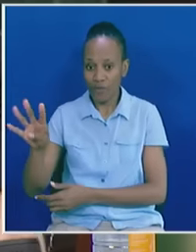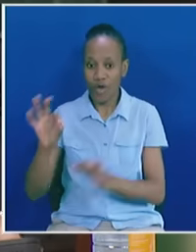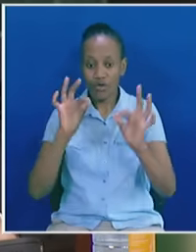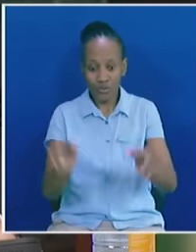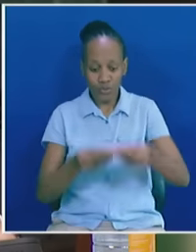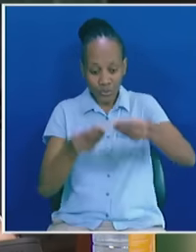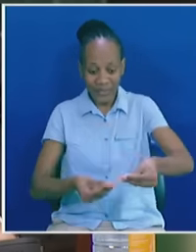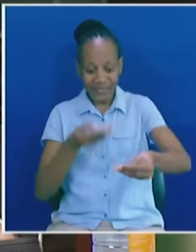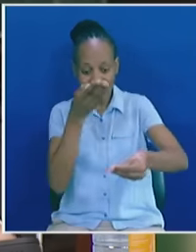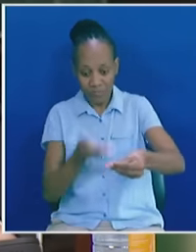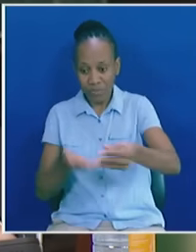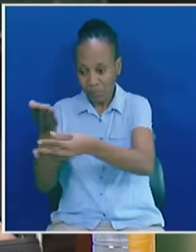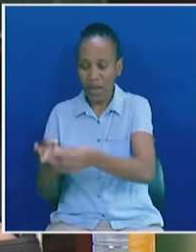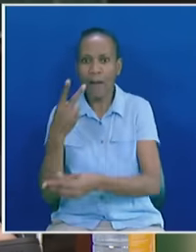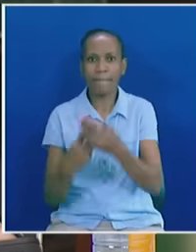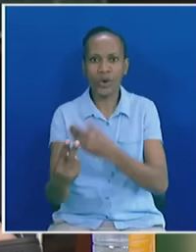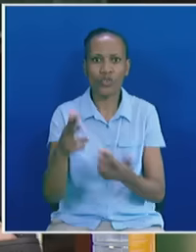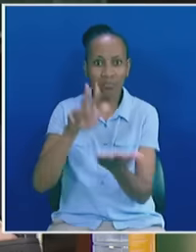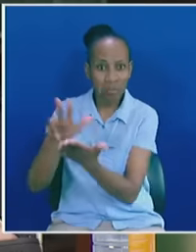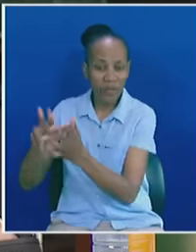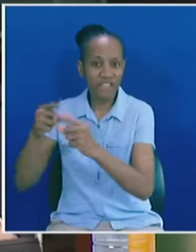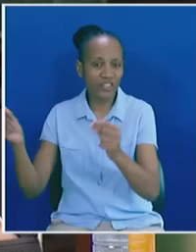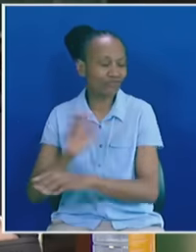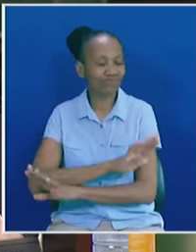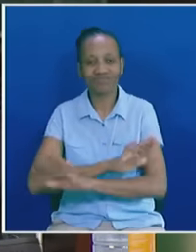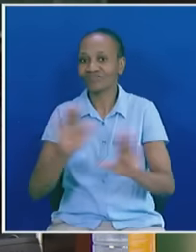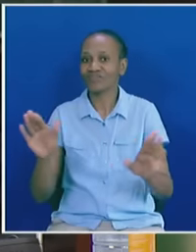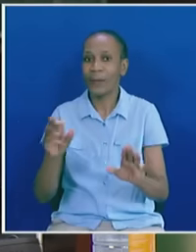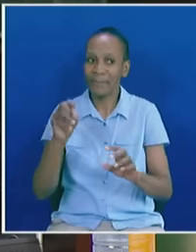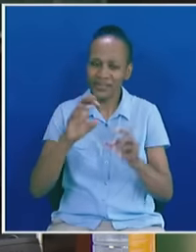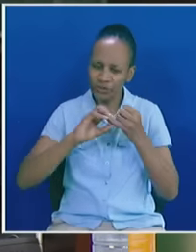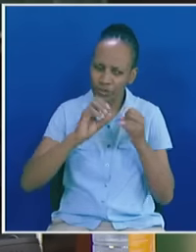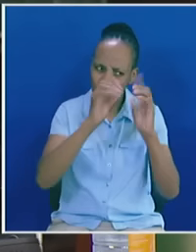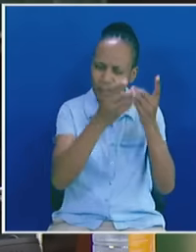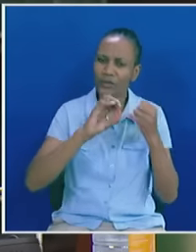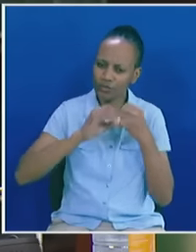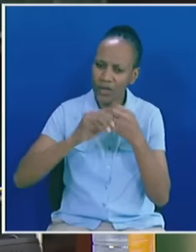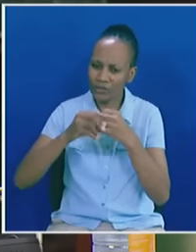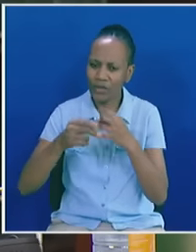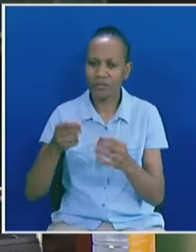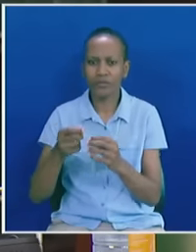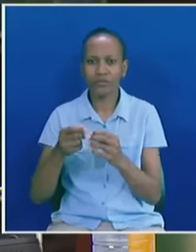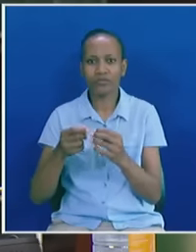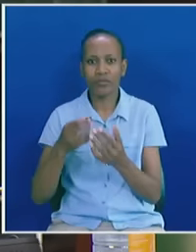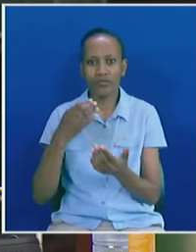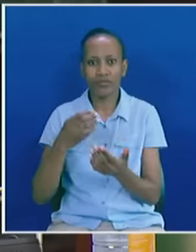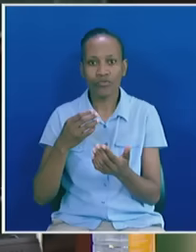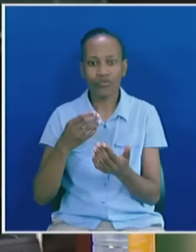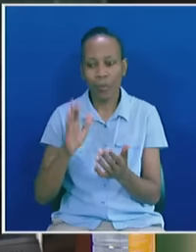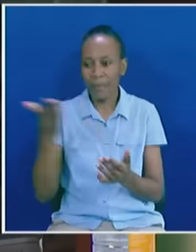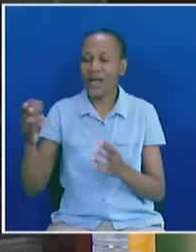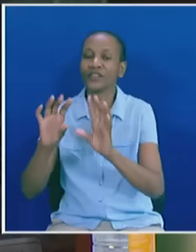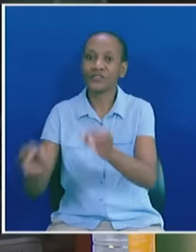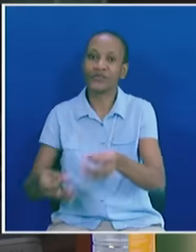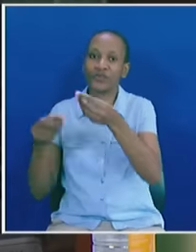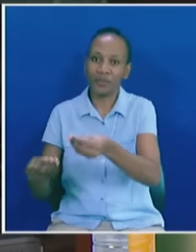been subjected to revision, despite numerous undertakings by the department to do so amidst changing circumstances. The DA will